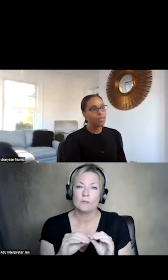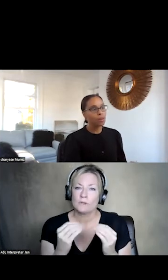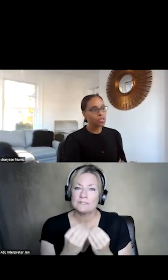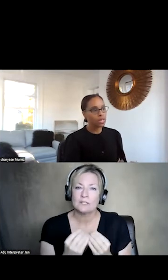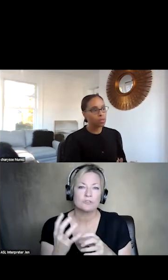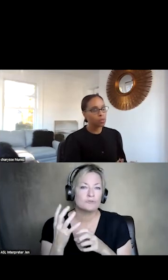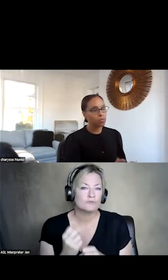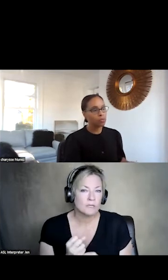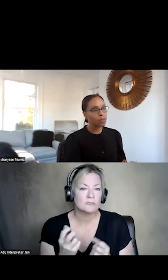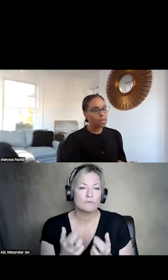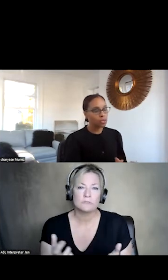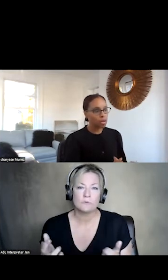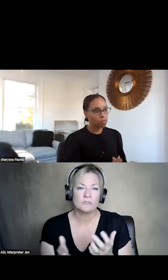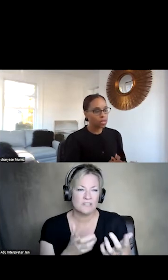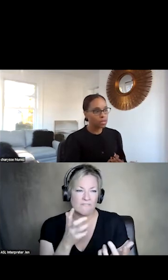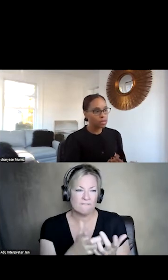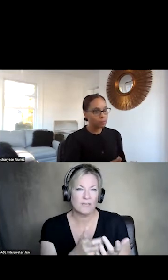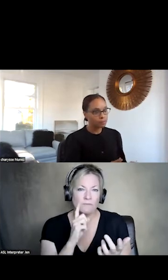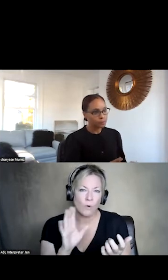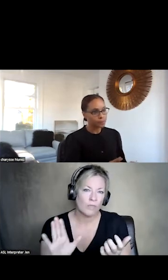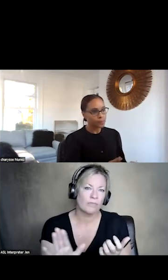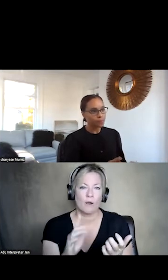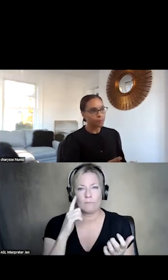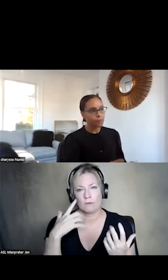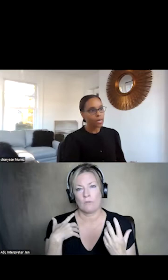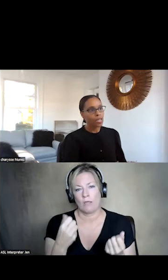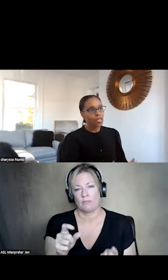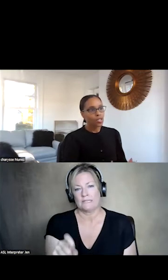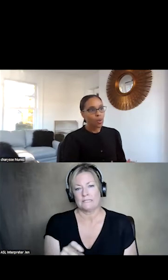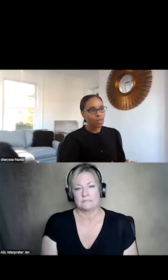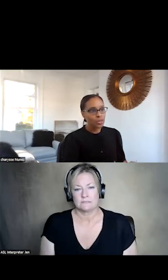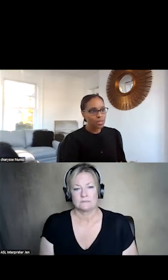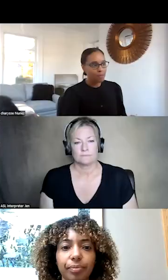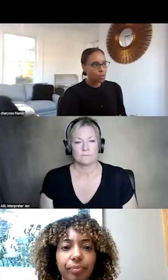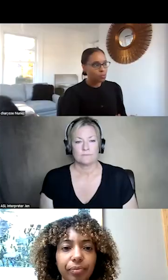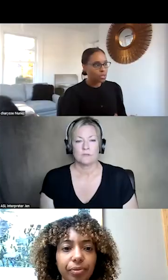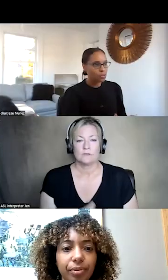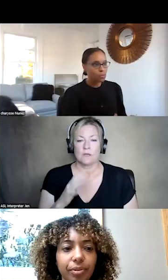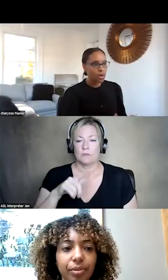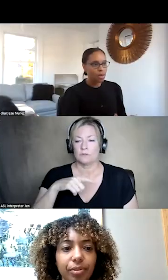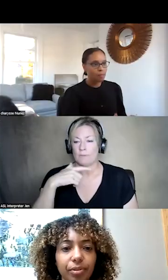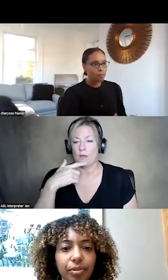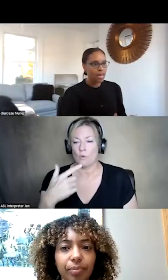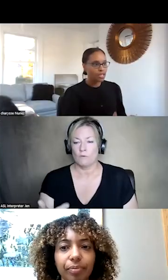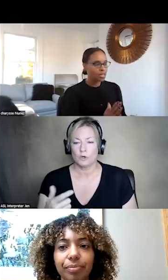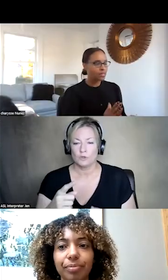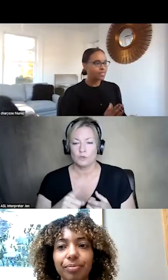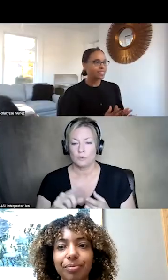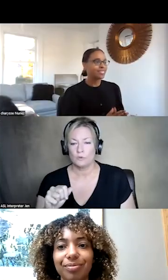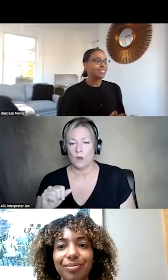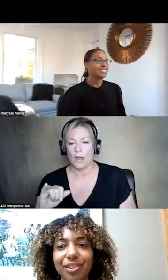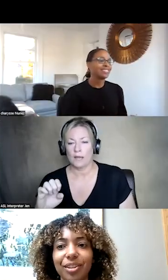resources that are tailored for their mental health needs. So I'll turn it back over to